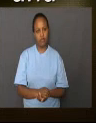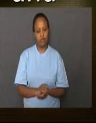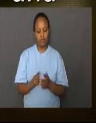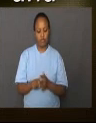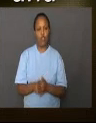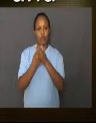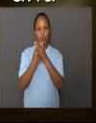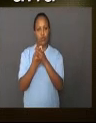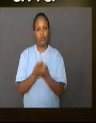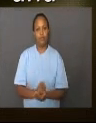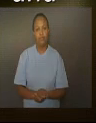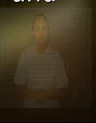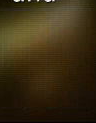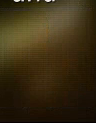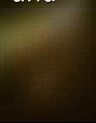Begin.